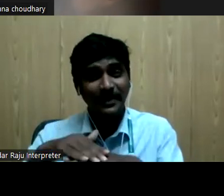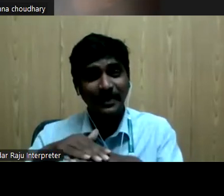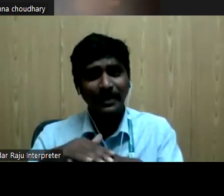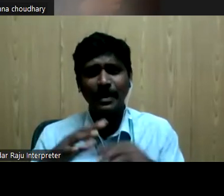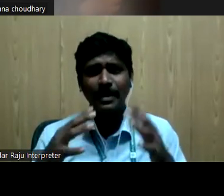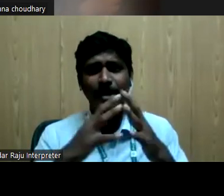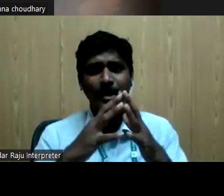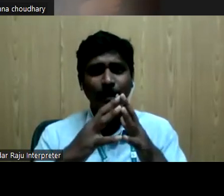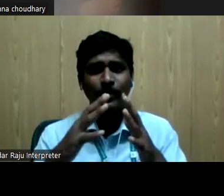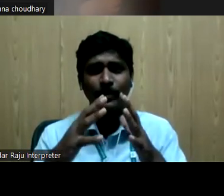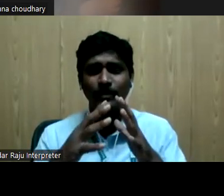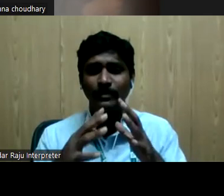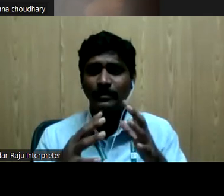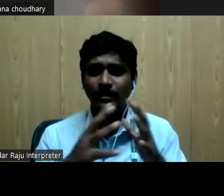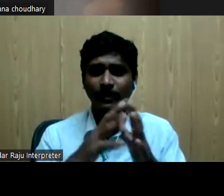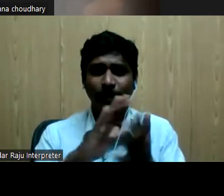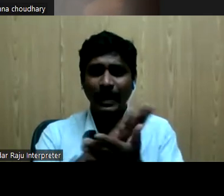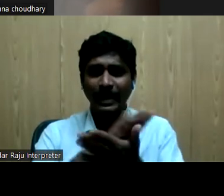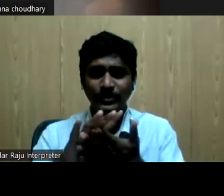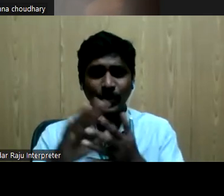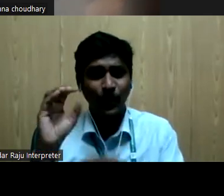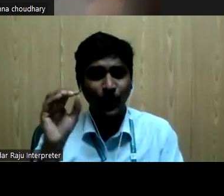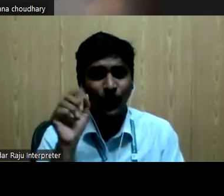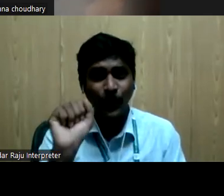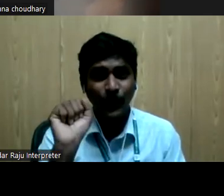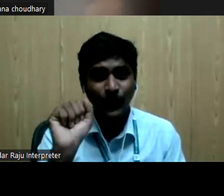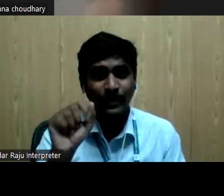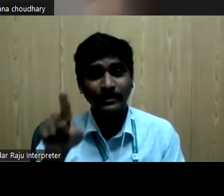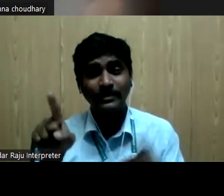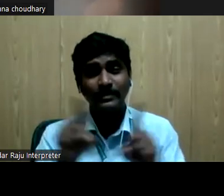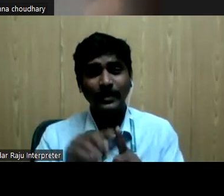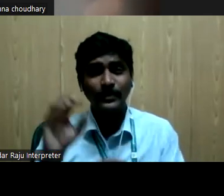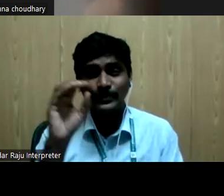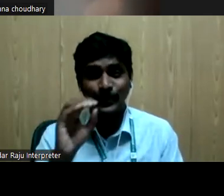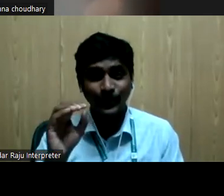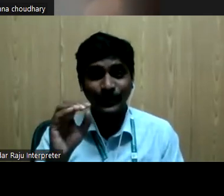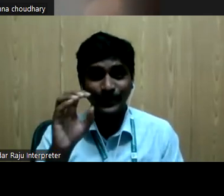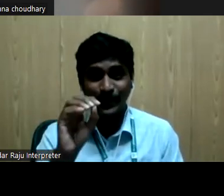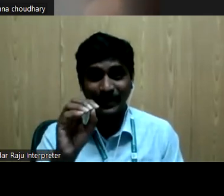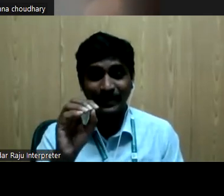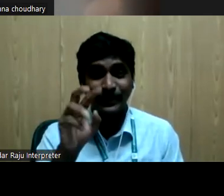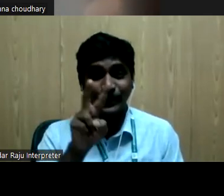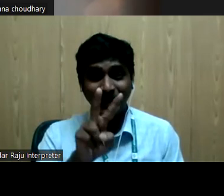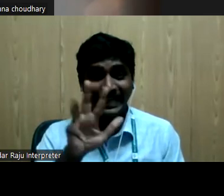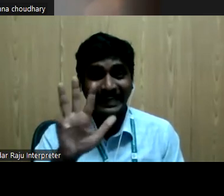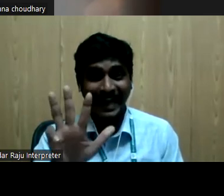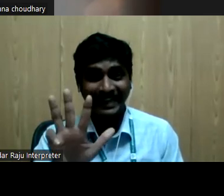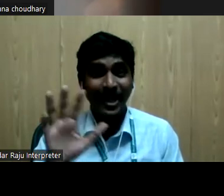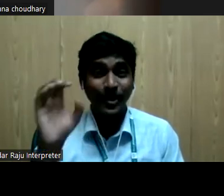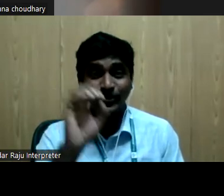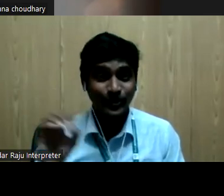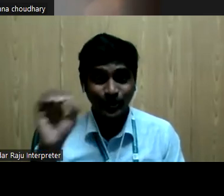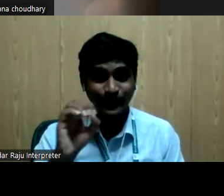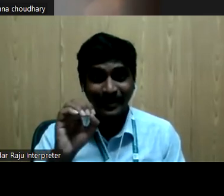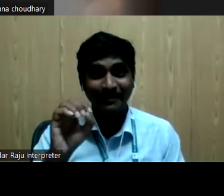WHO, and delighted and proud to share 29th of October is the day declared for caregivers this year.